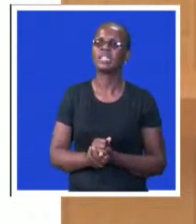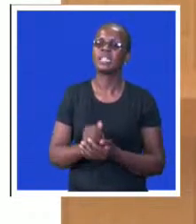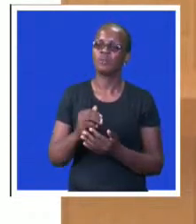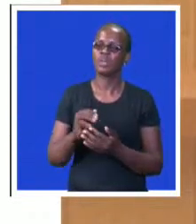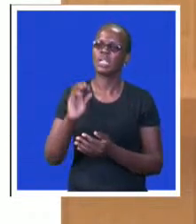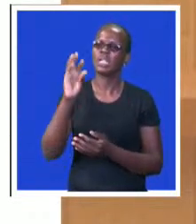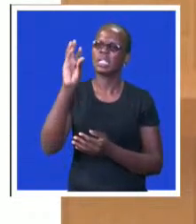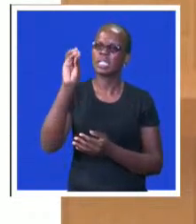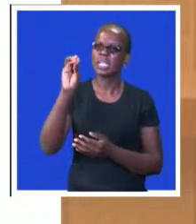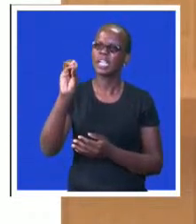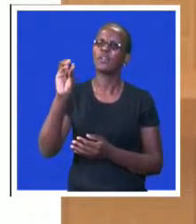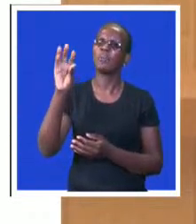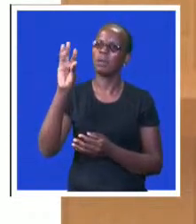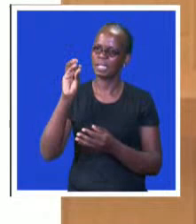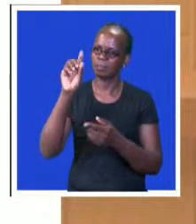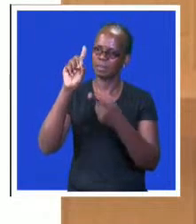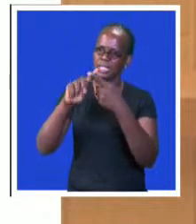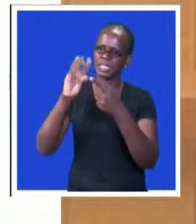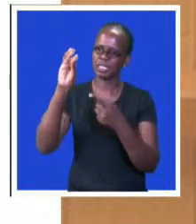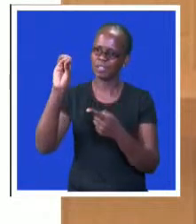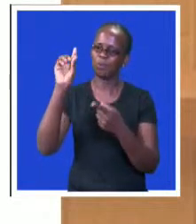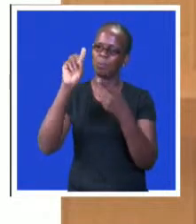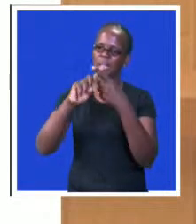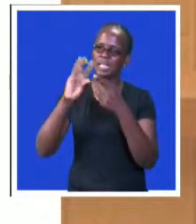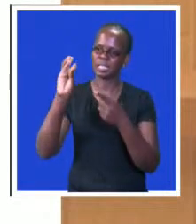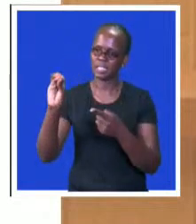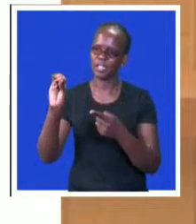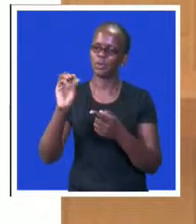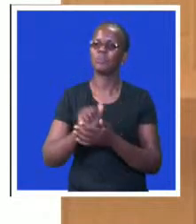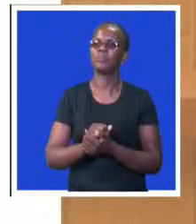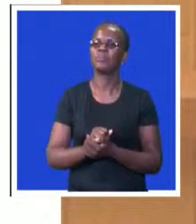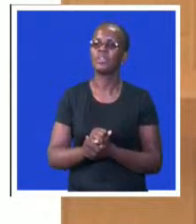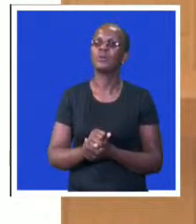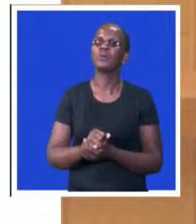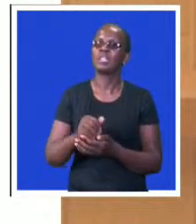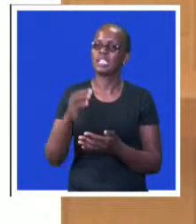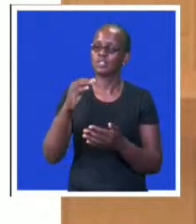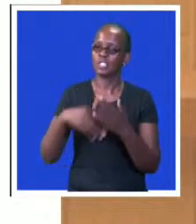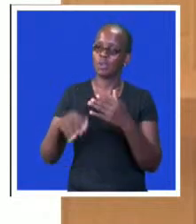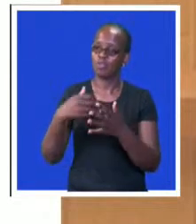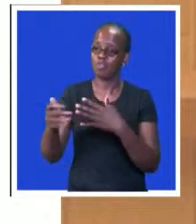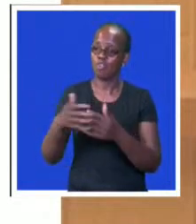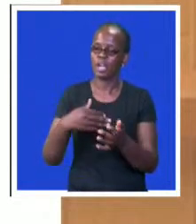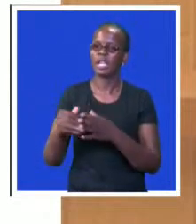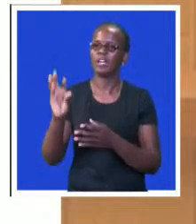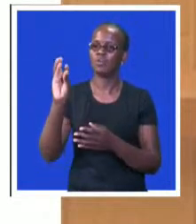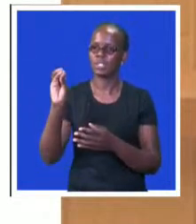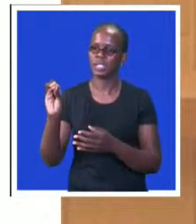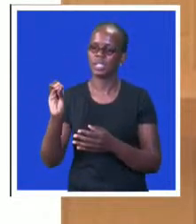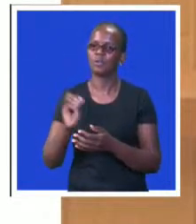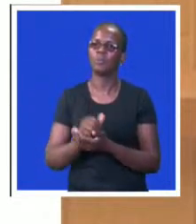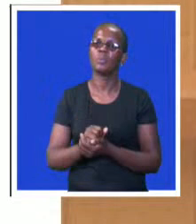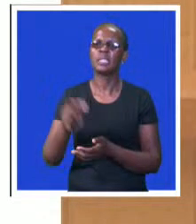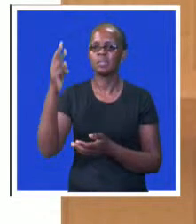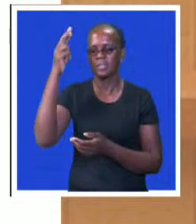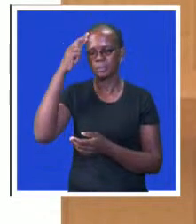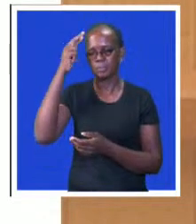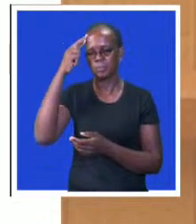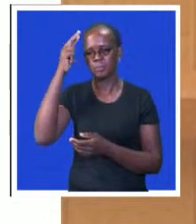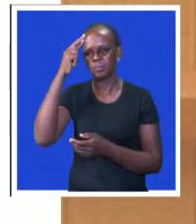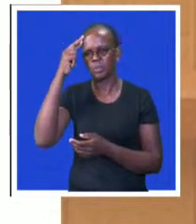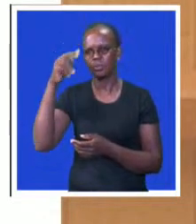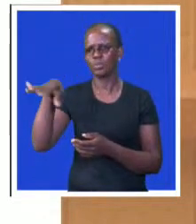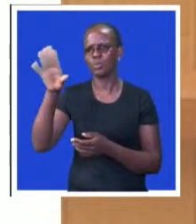plus 0 plus 0 plus 0. We get 0. Make sure that you place it